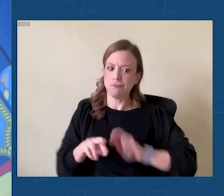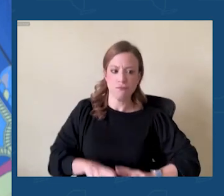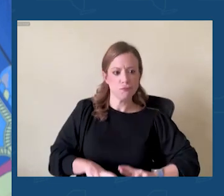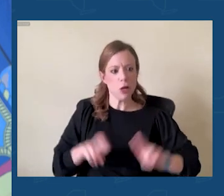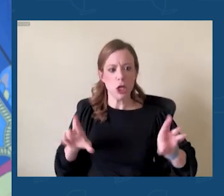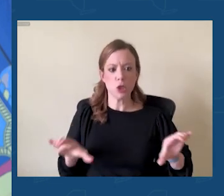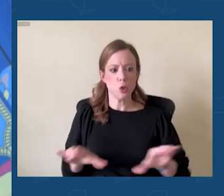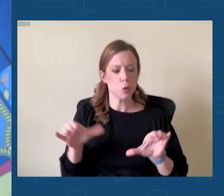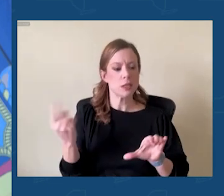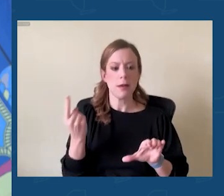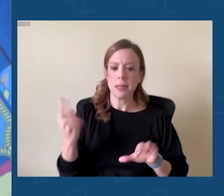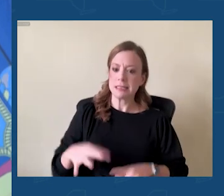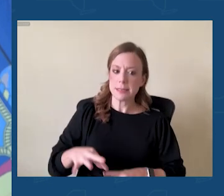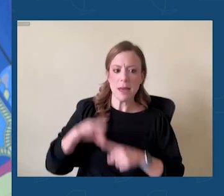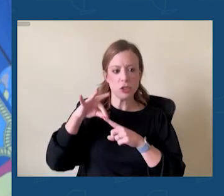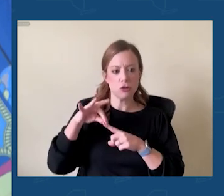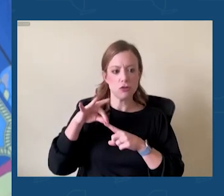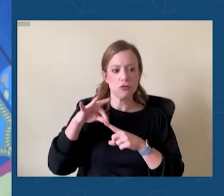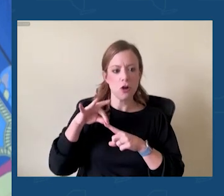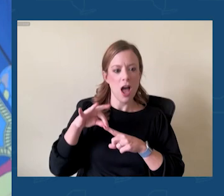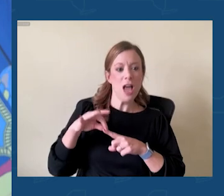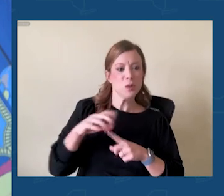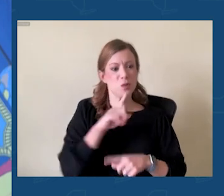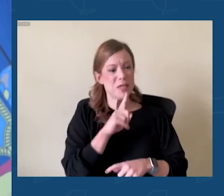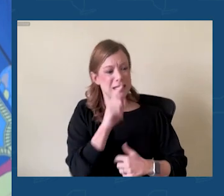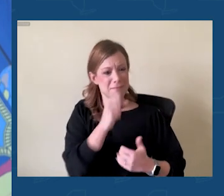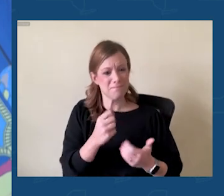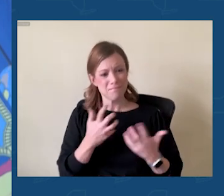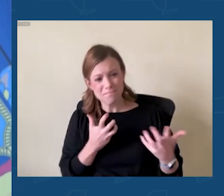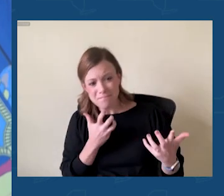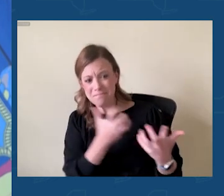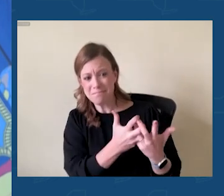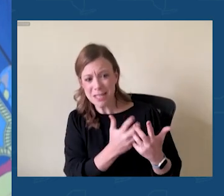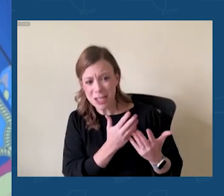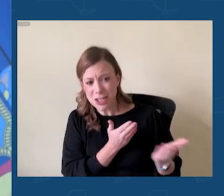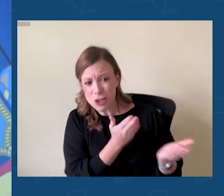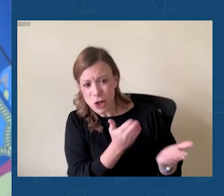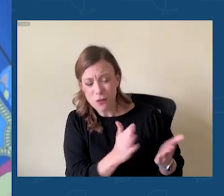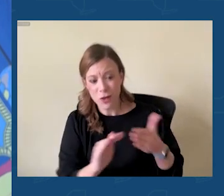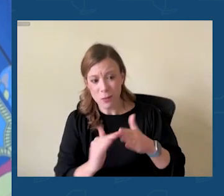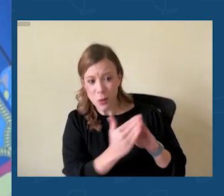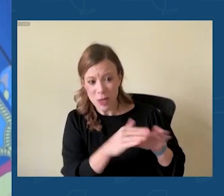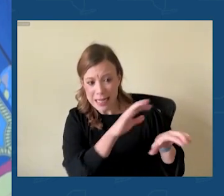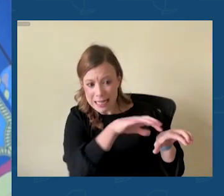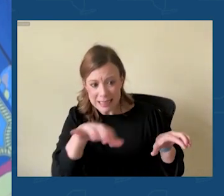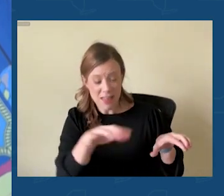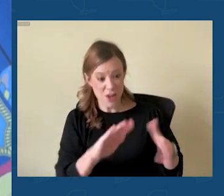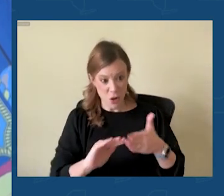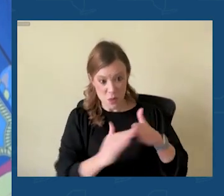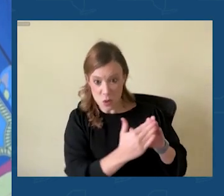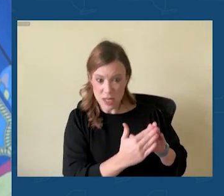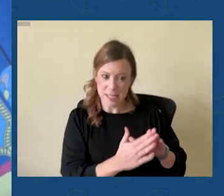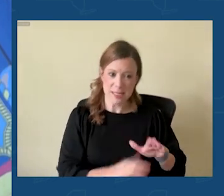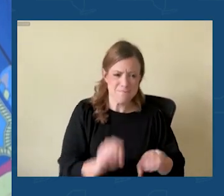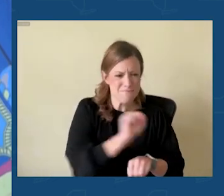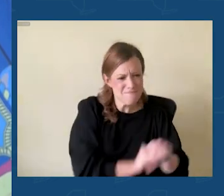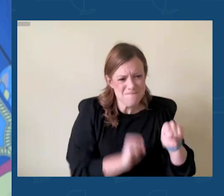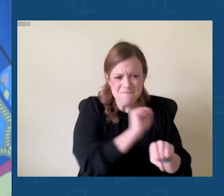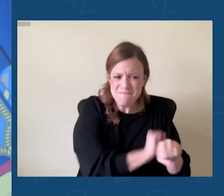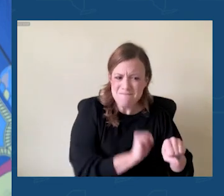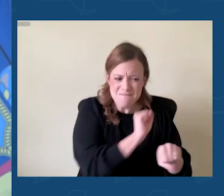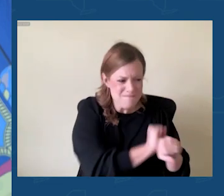communities who believe in themselves with such passion that they're willing to put in the hard work and bring people together and find a common